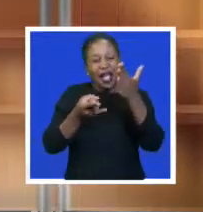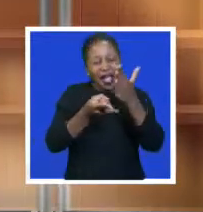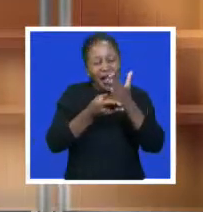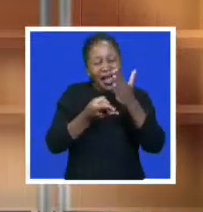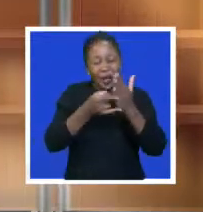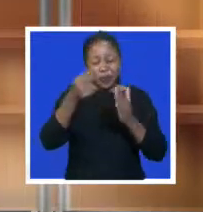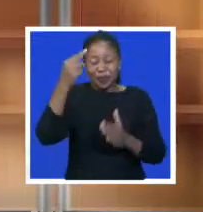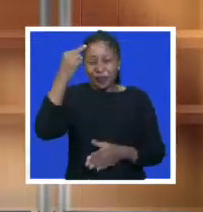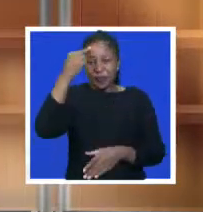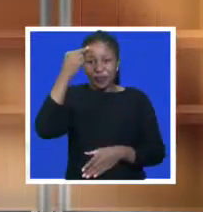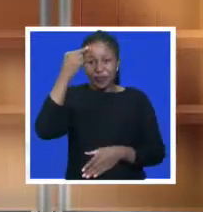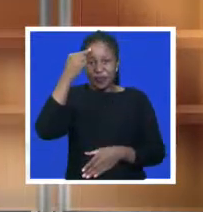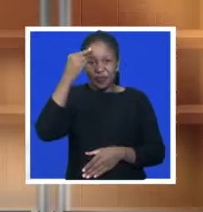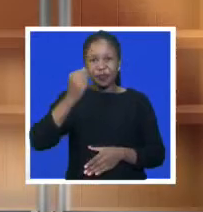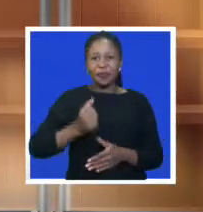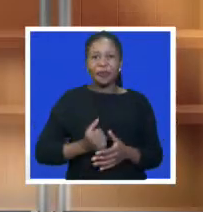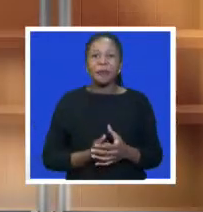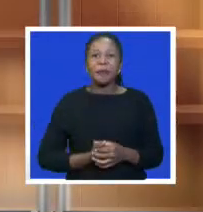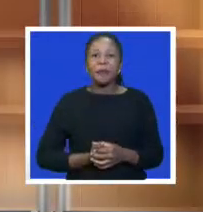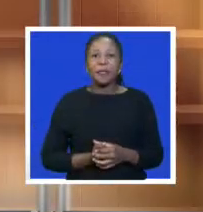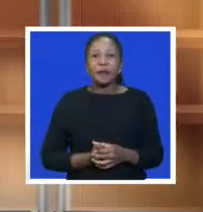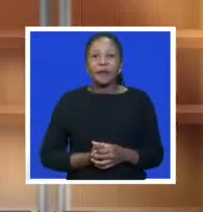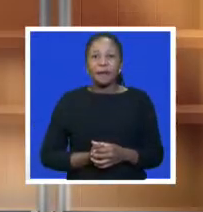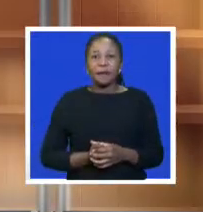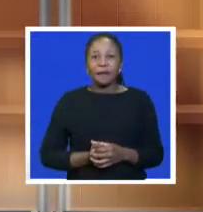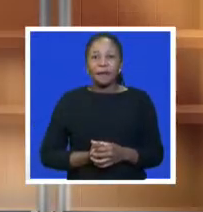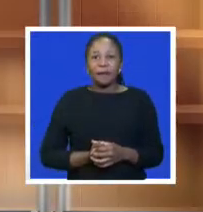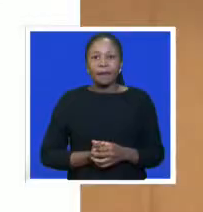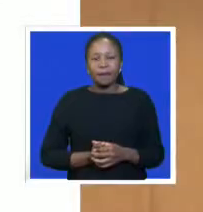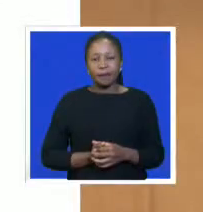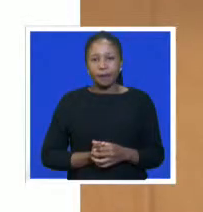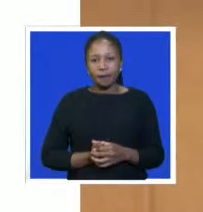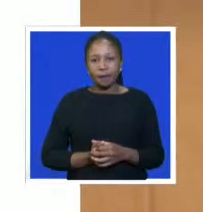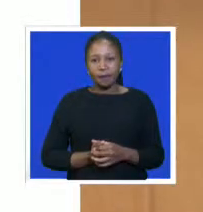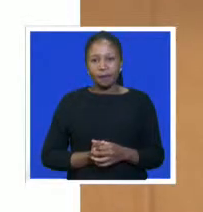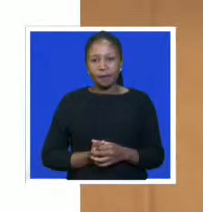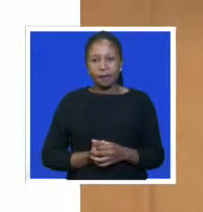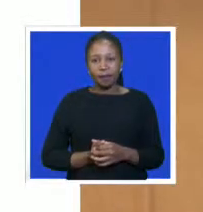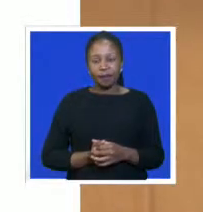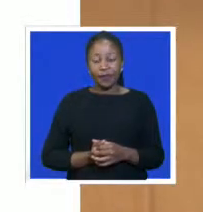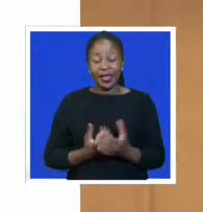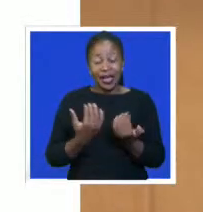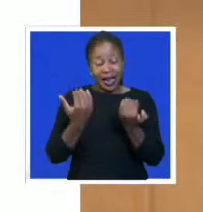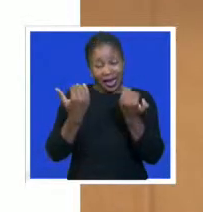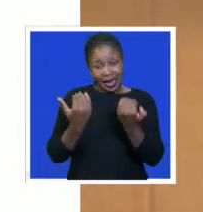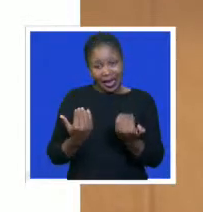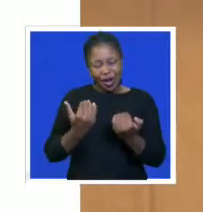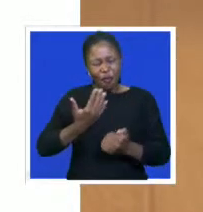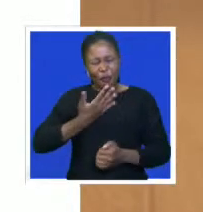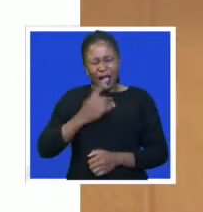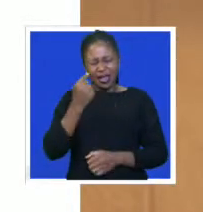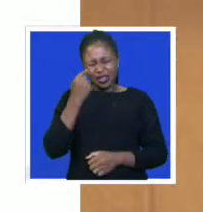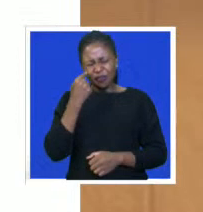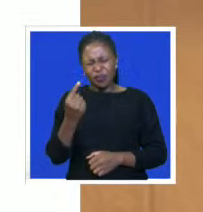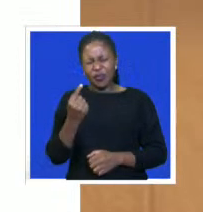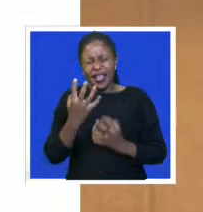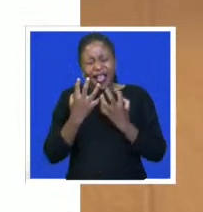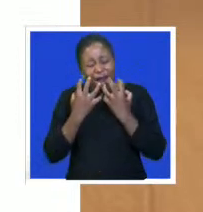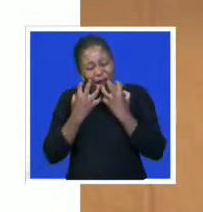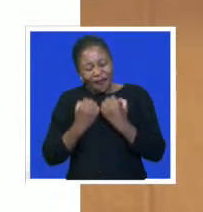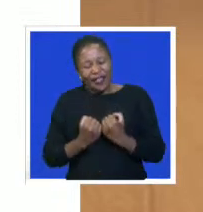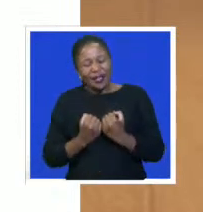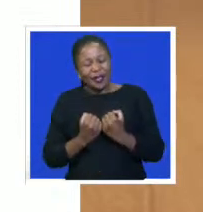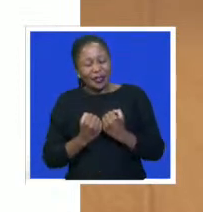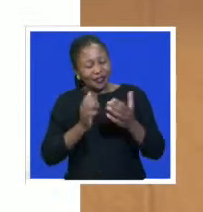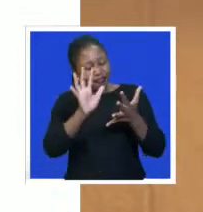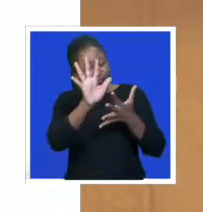to the next item, which is now the appreciation of the text, my dear Lena. This